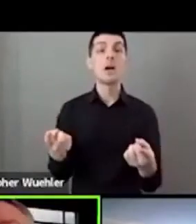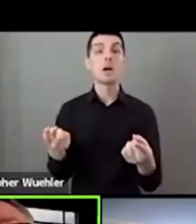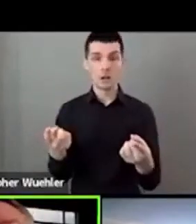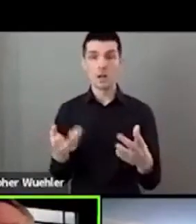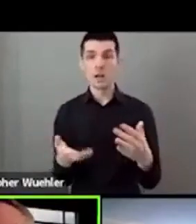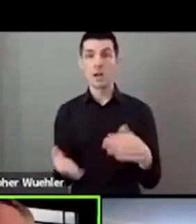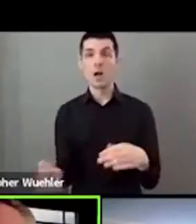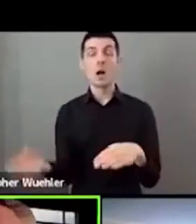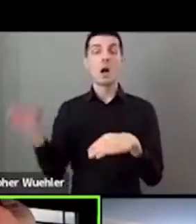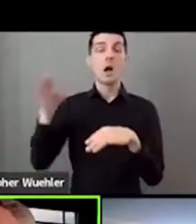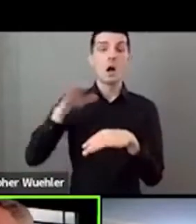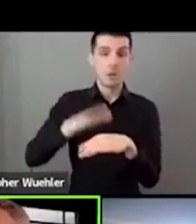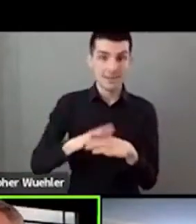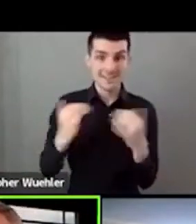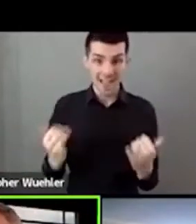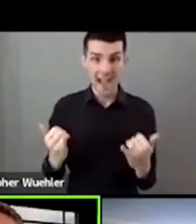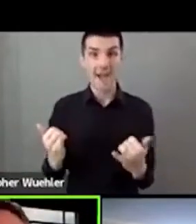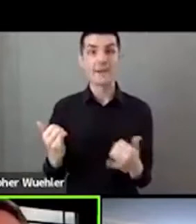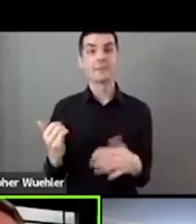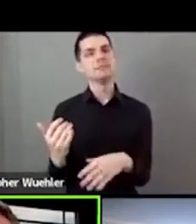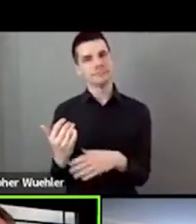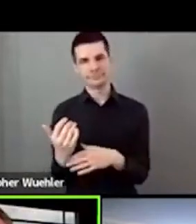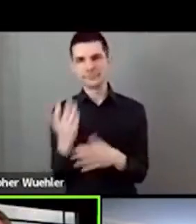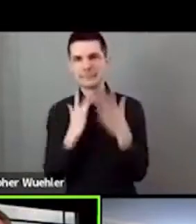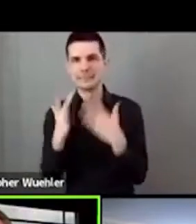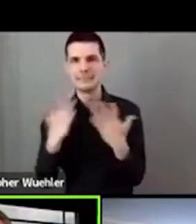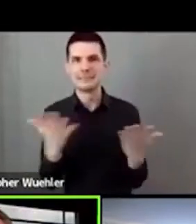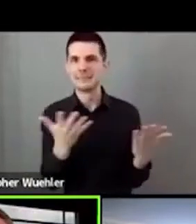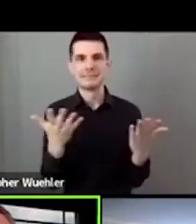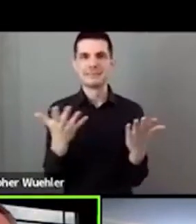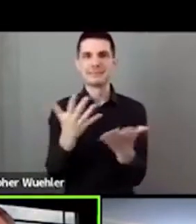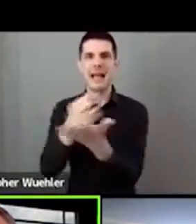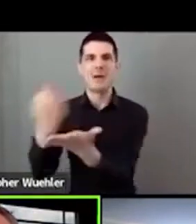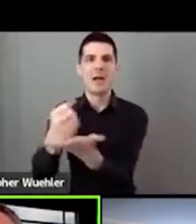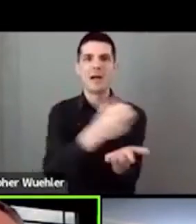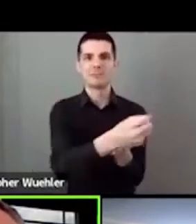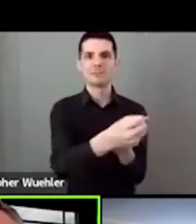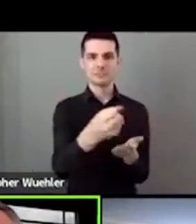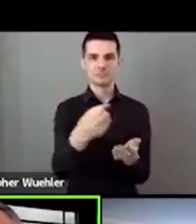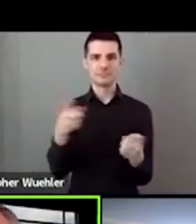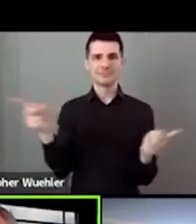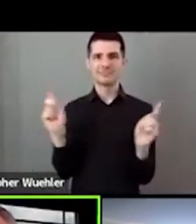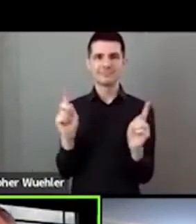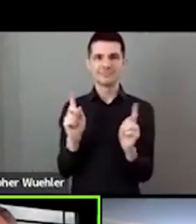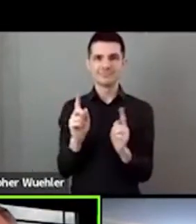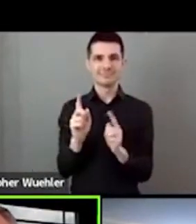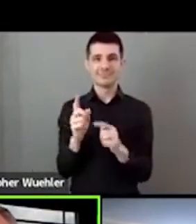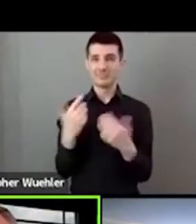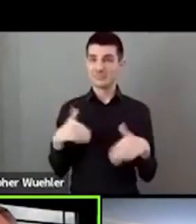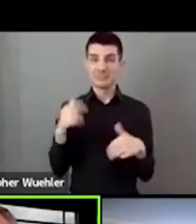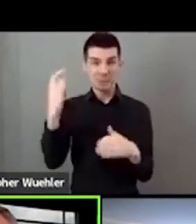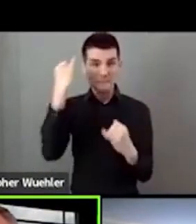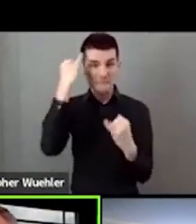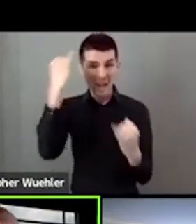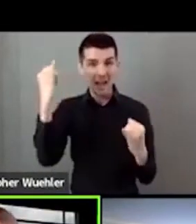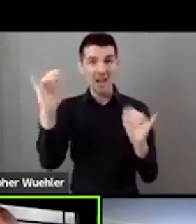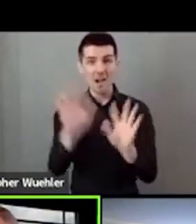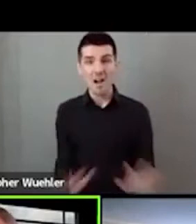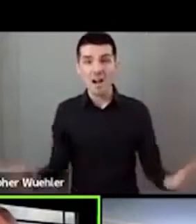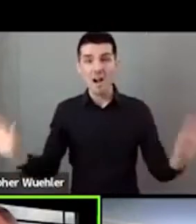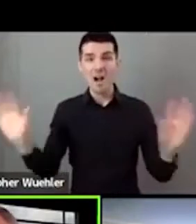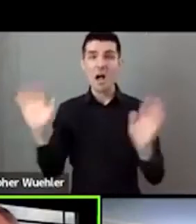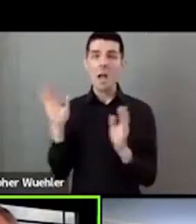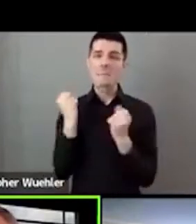a supply challenge as well. There's, when we think about literally now the millions of